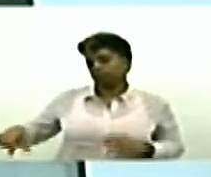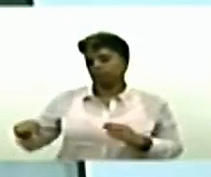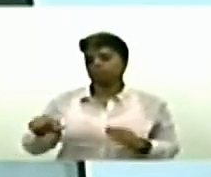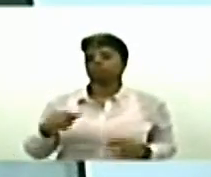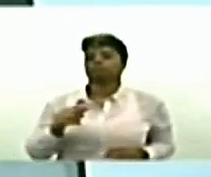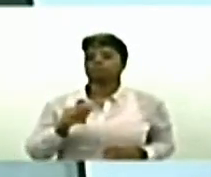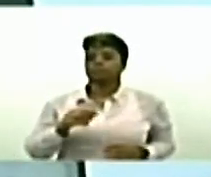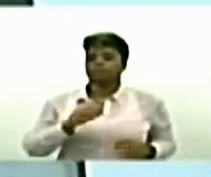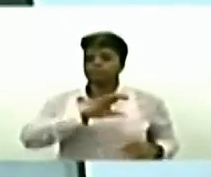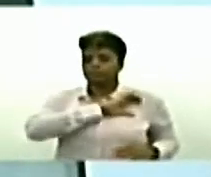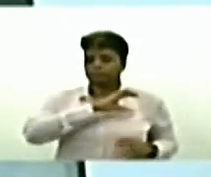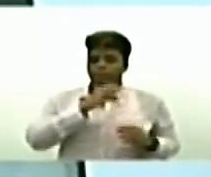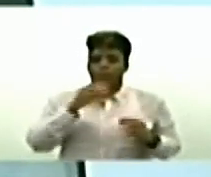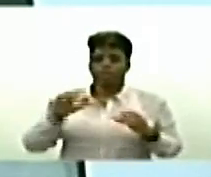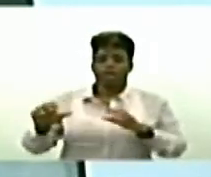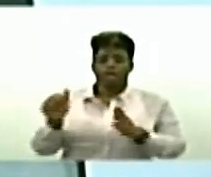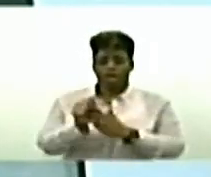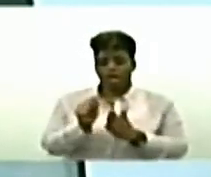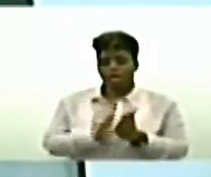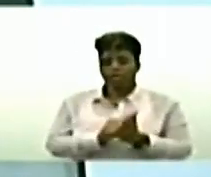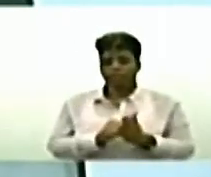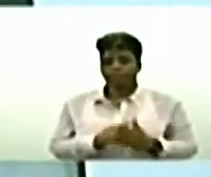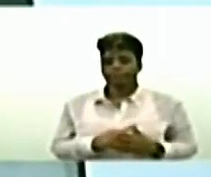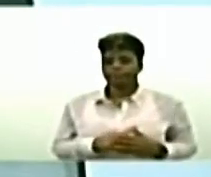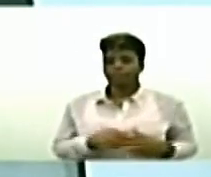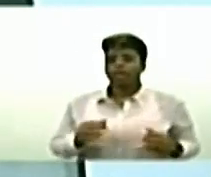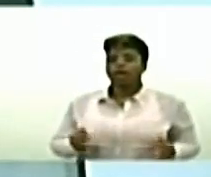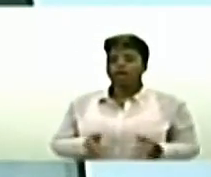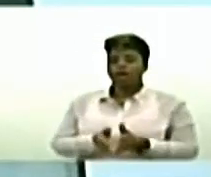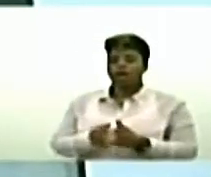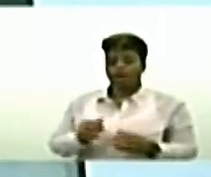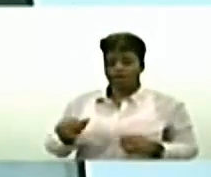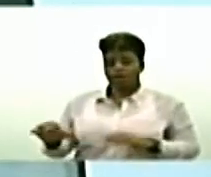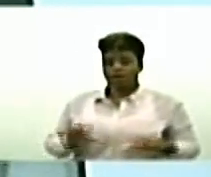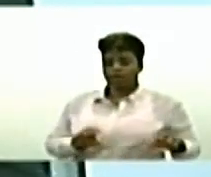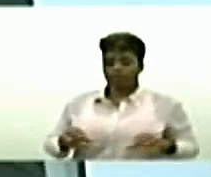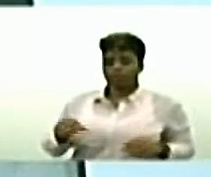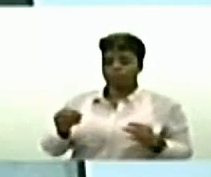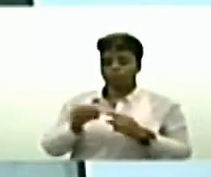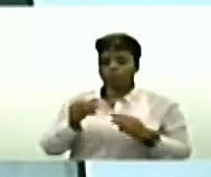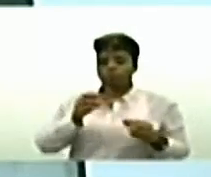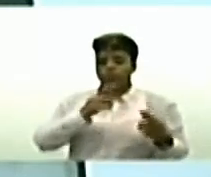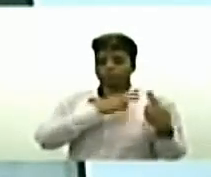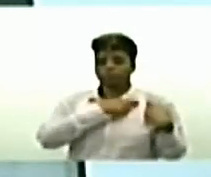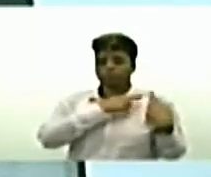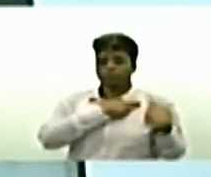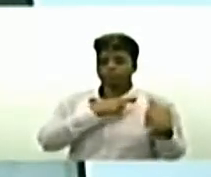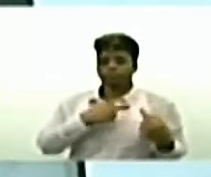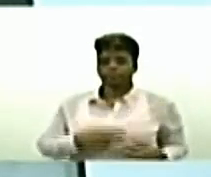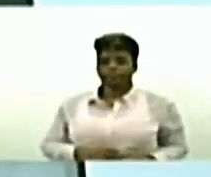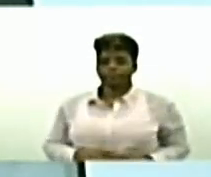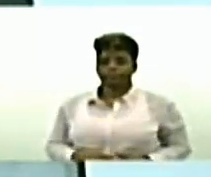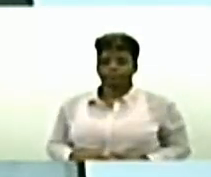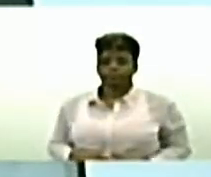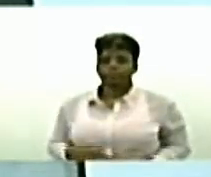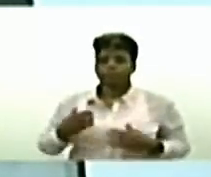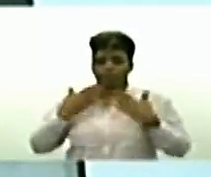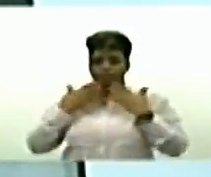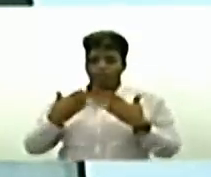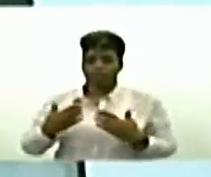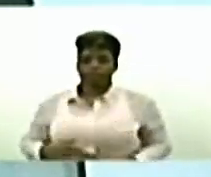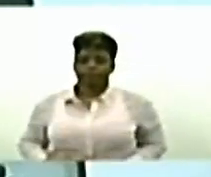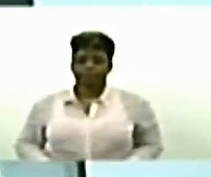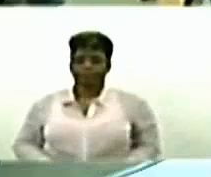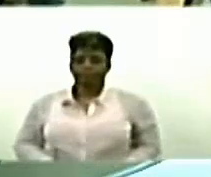consumer behavior and acting more responsibility with this regard. So on that note, Mr. President, I thank you.